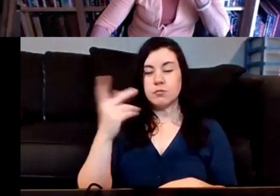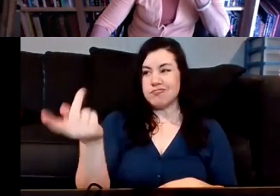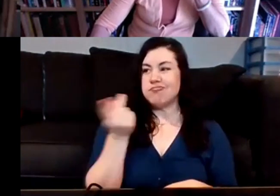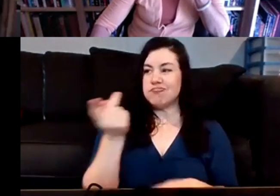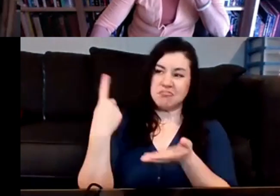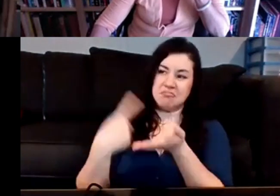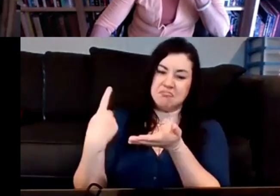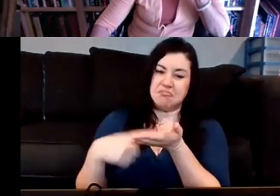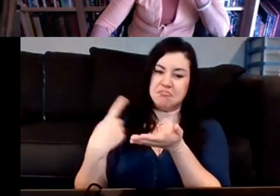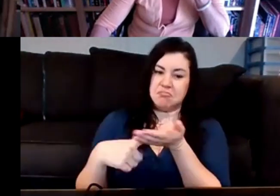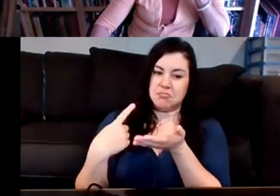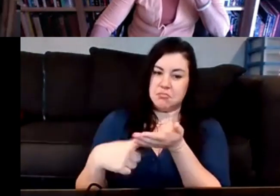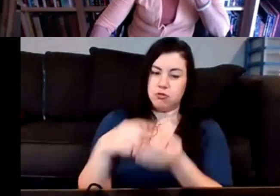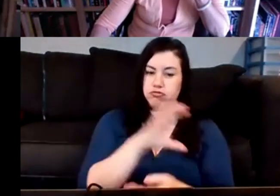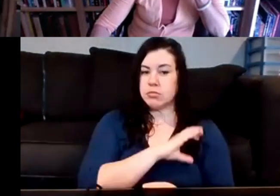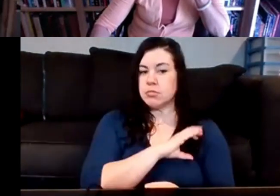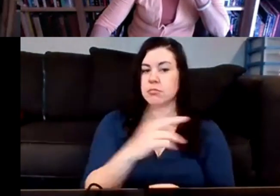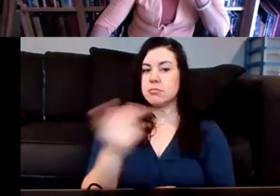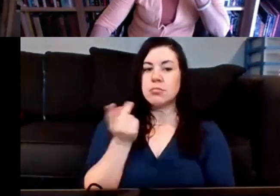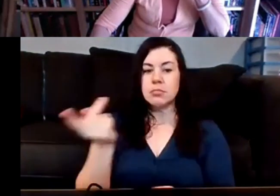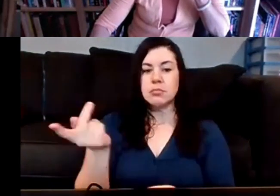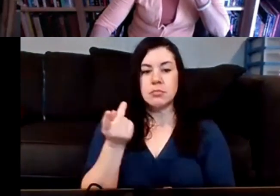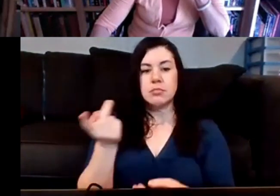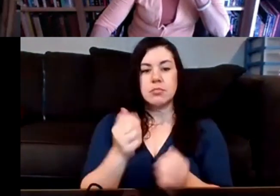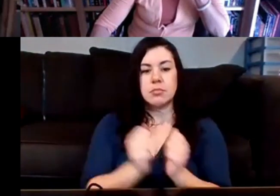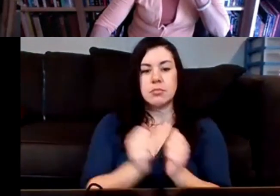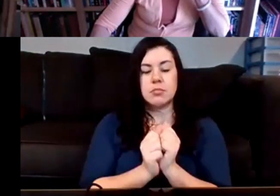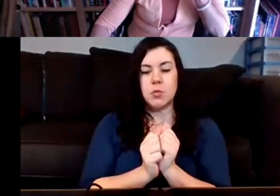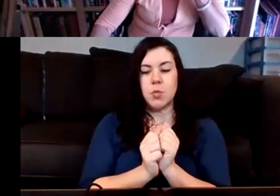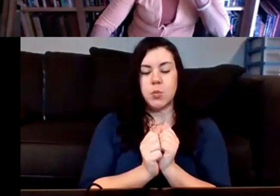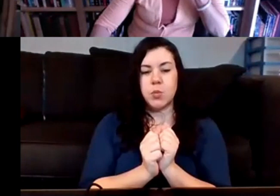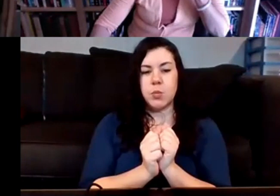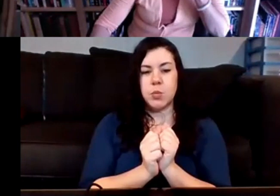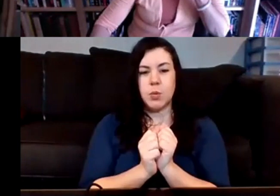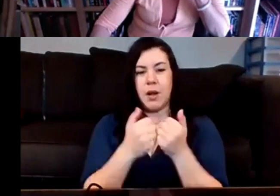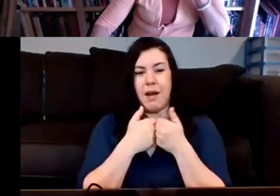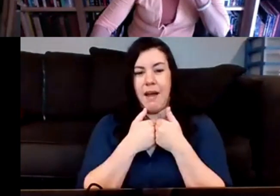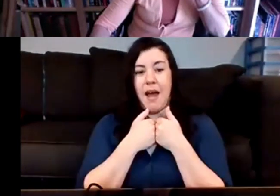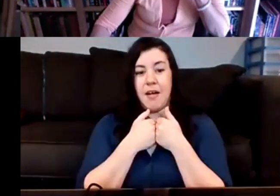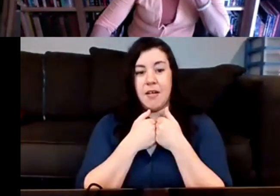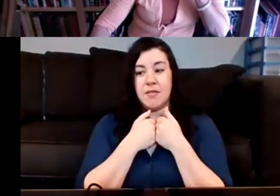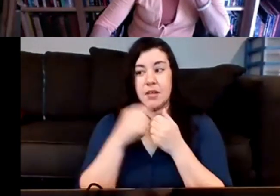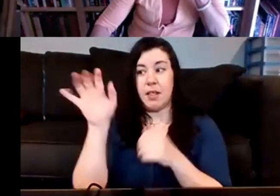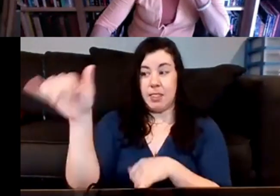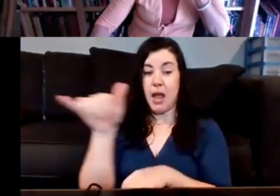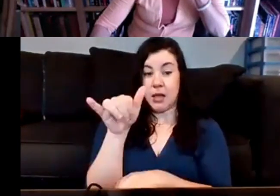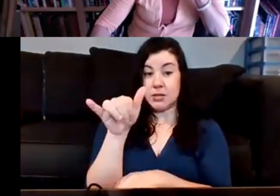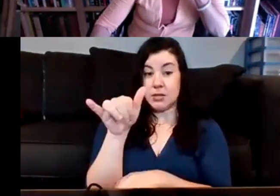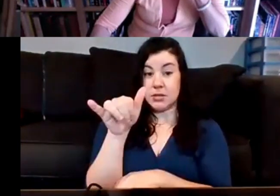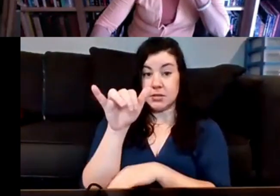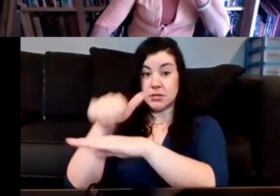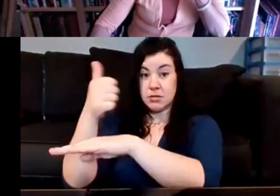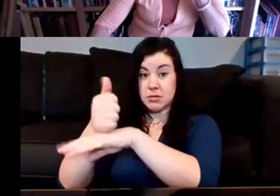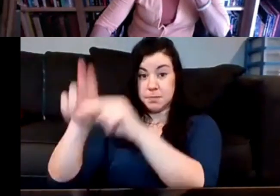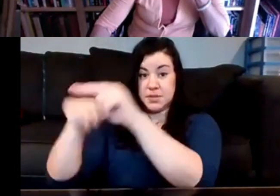before with regard to JI and the soil. There's a photo booth there.